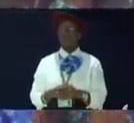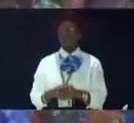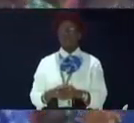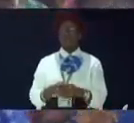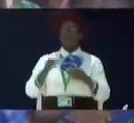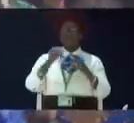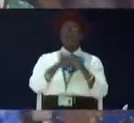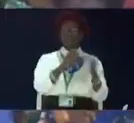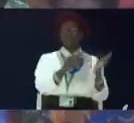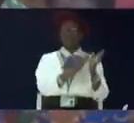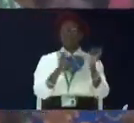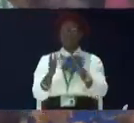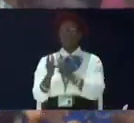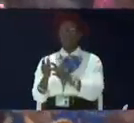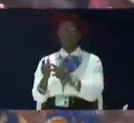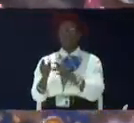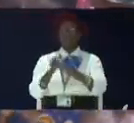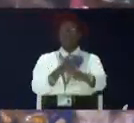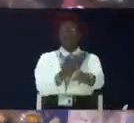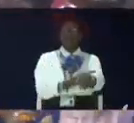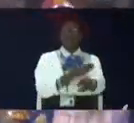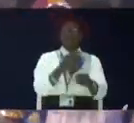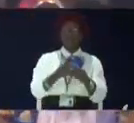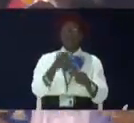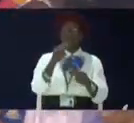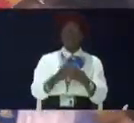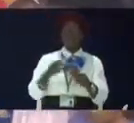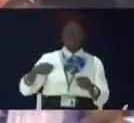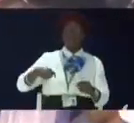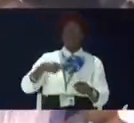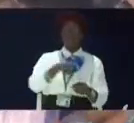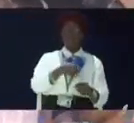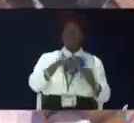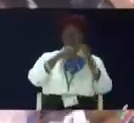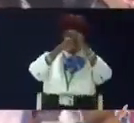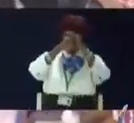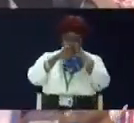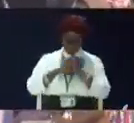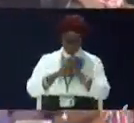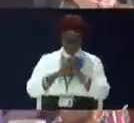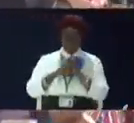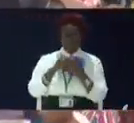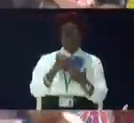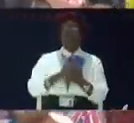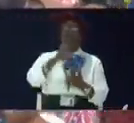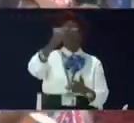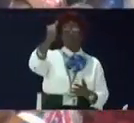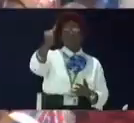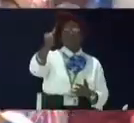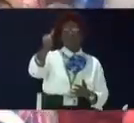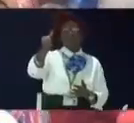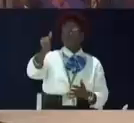In Jesus' mighty name, we worship. Ni oruko nla Jesu la Justin.